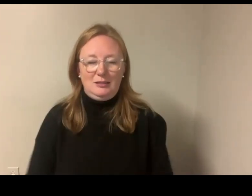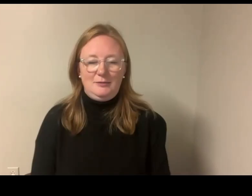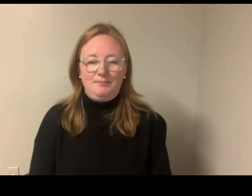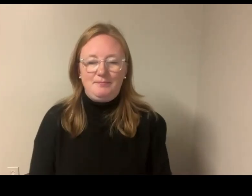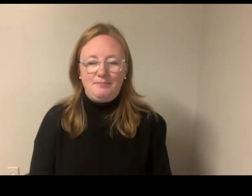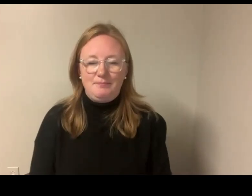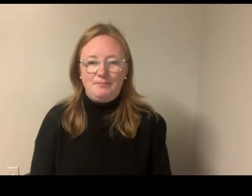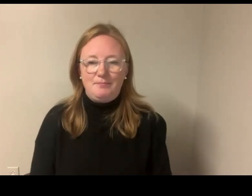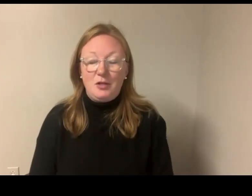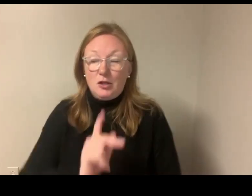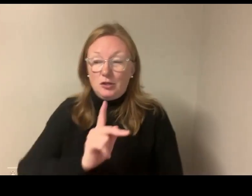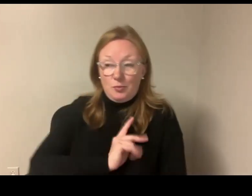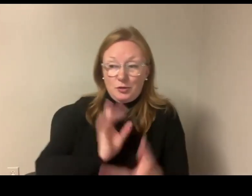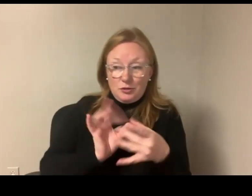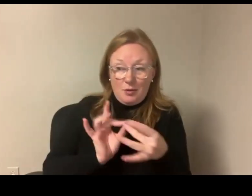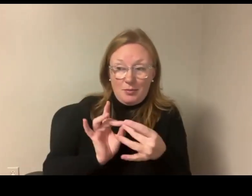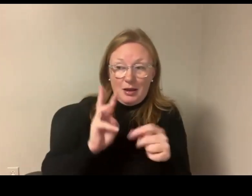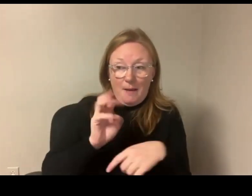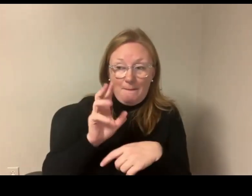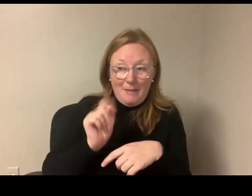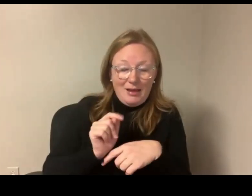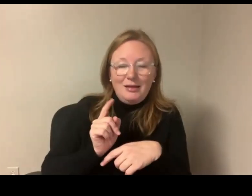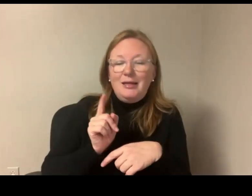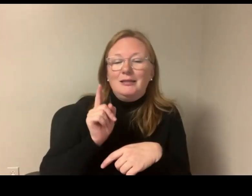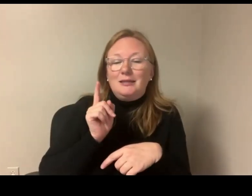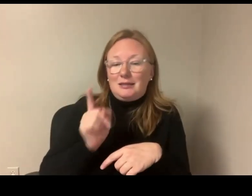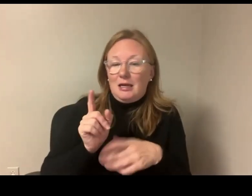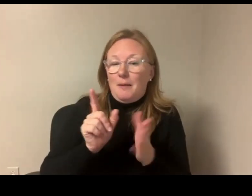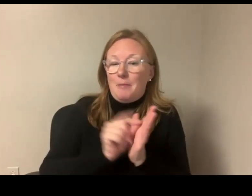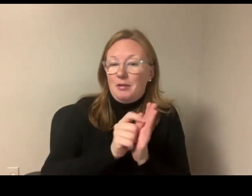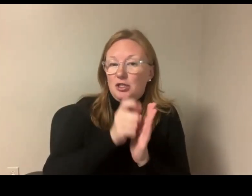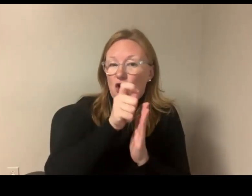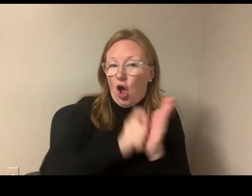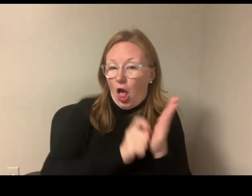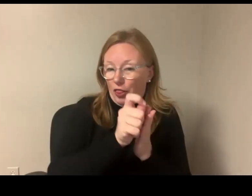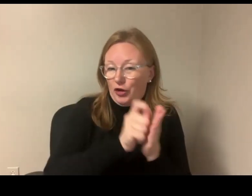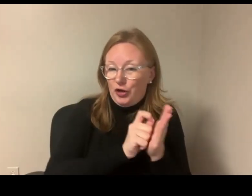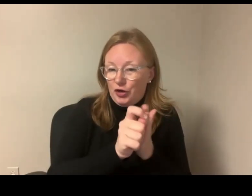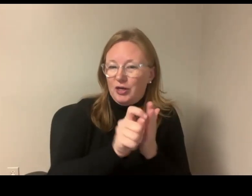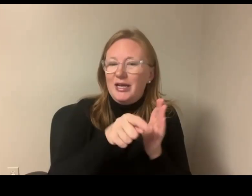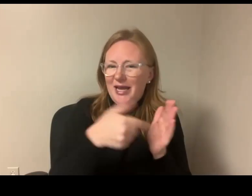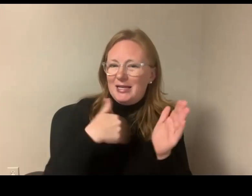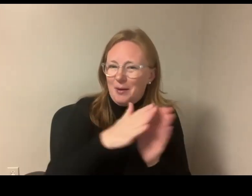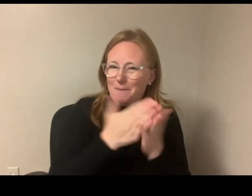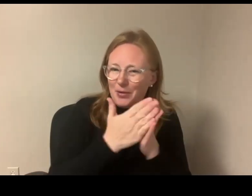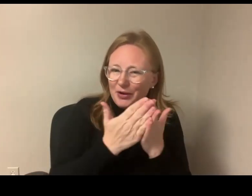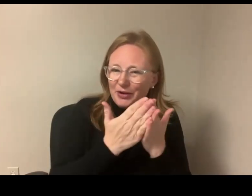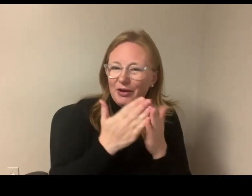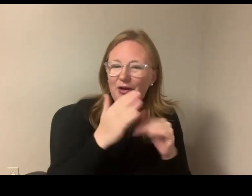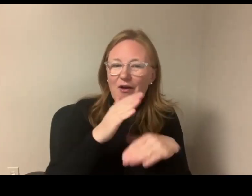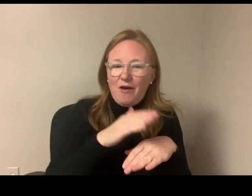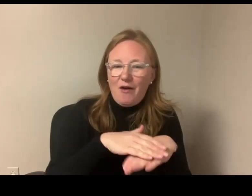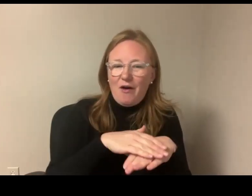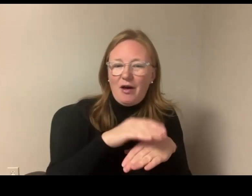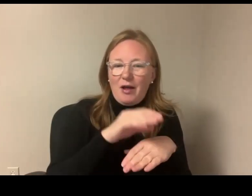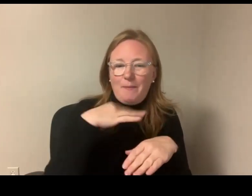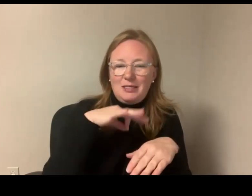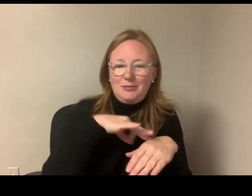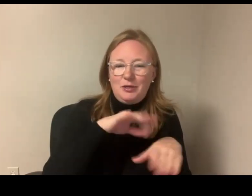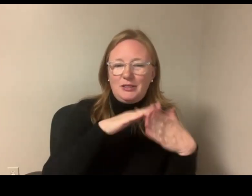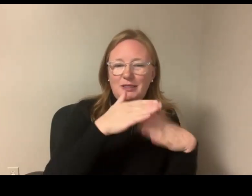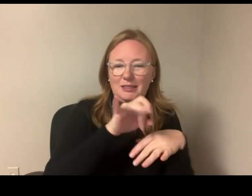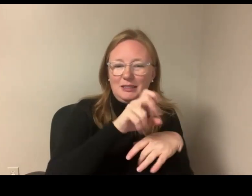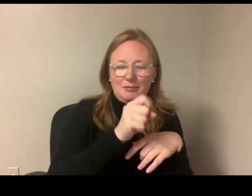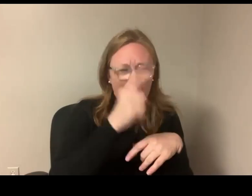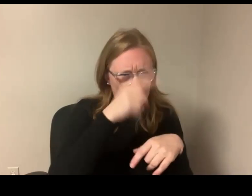So on a personal note, Matt is a published author. He published a book with a few others on the Pittsburgh City Steps. Matt, I'm gonna put you on the spot. I think you're